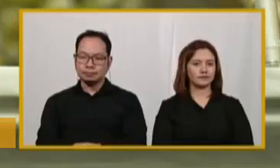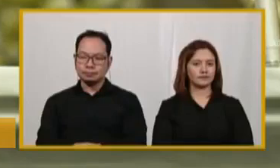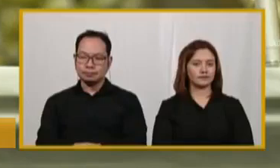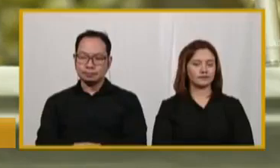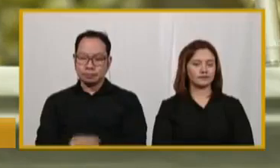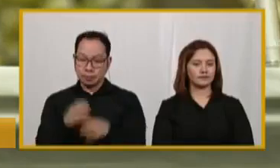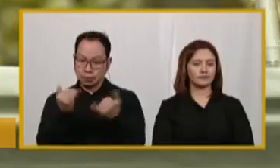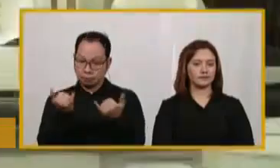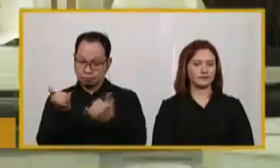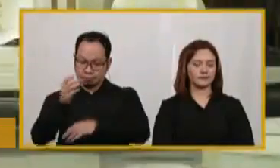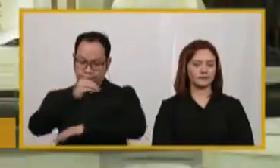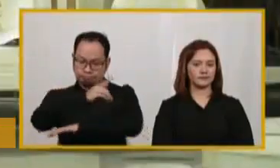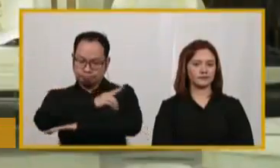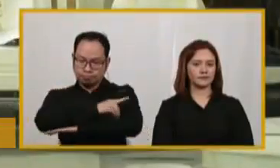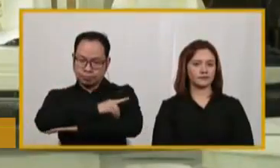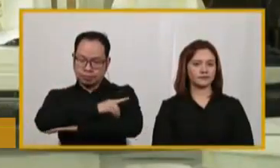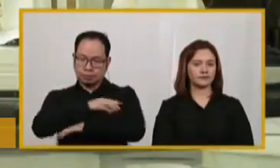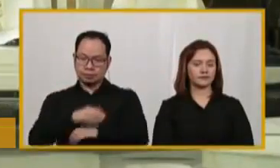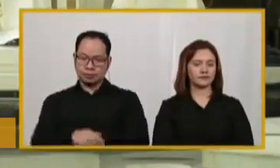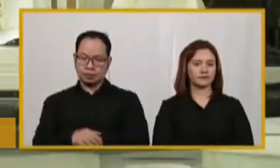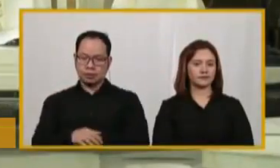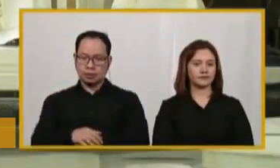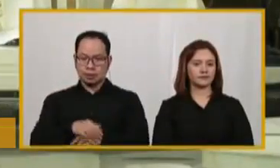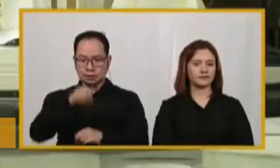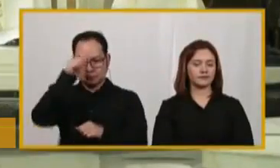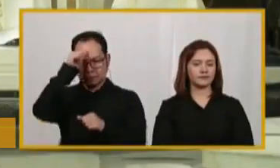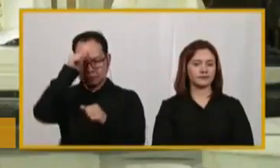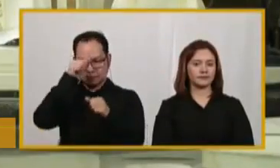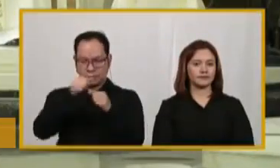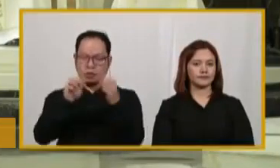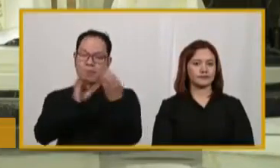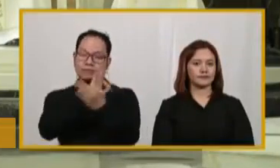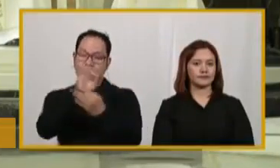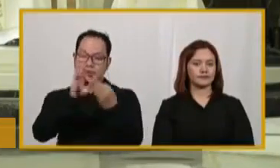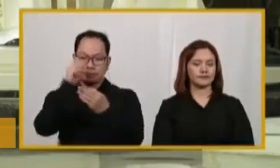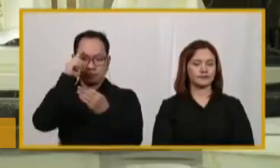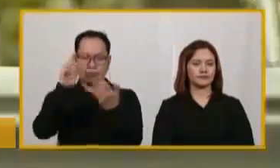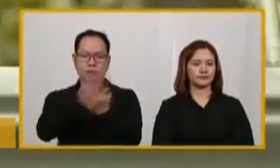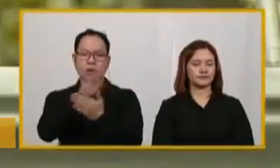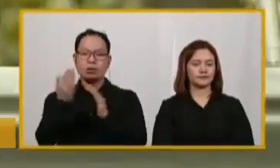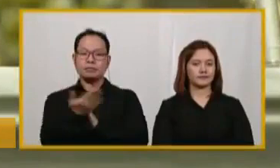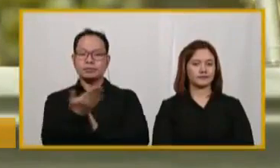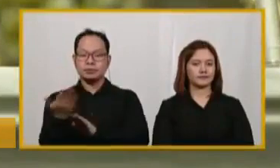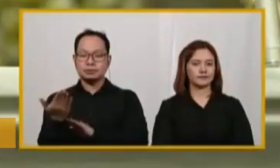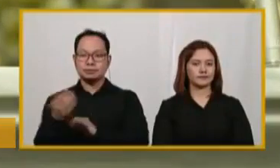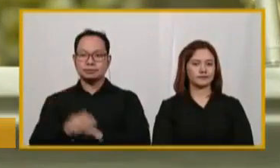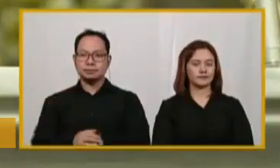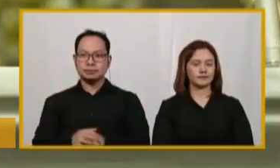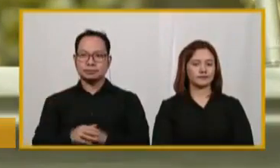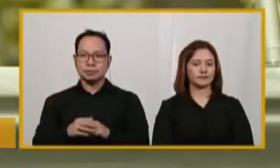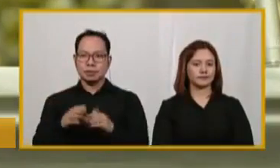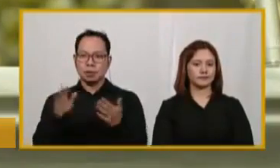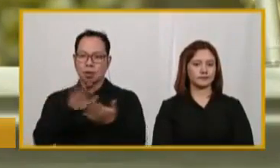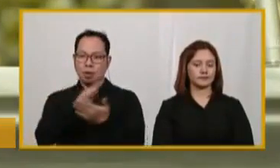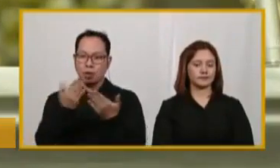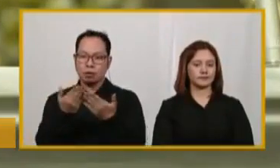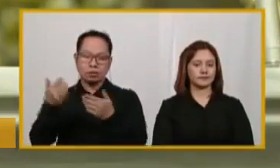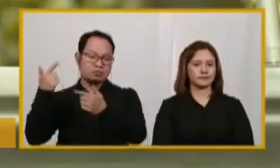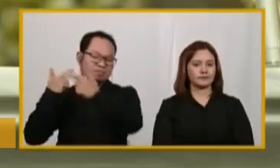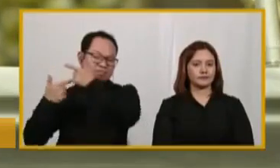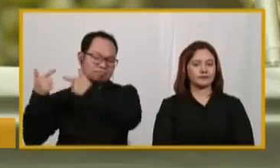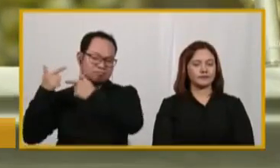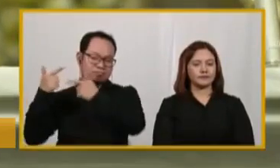This day shall be a memorial feast for you, which all your